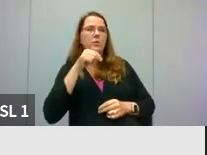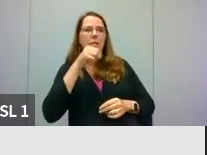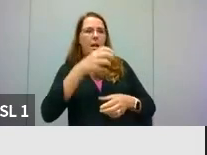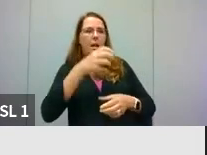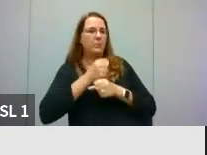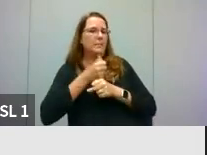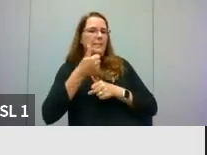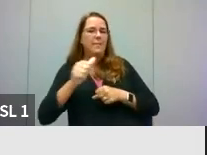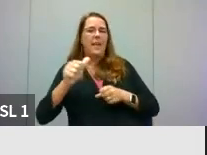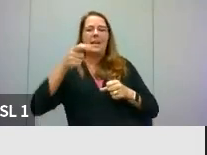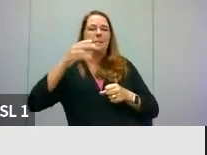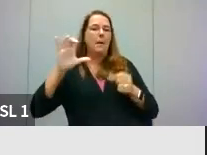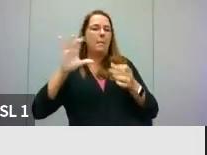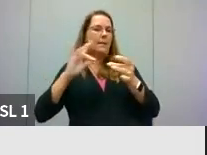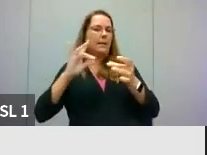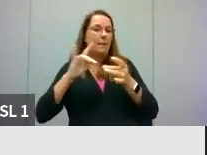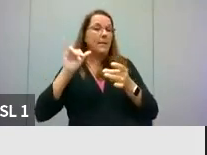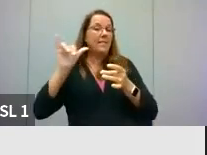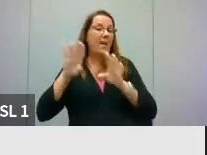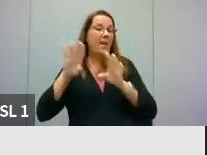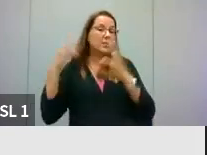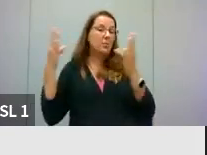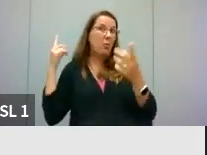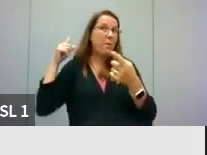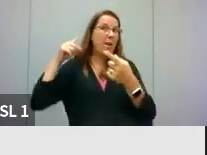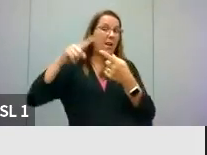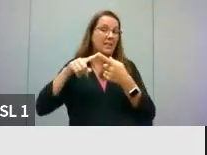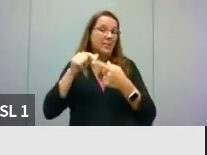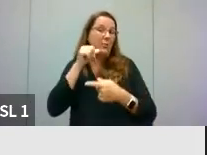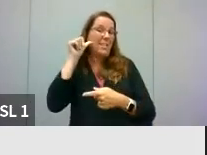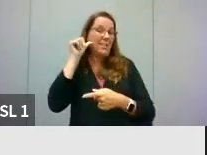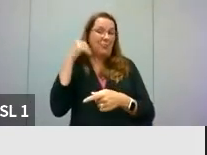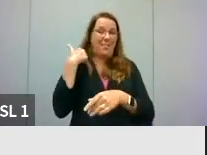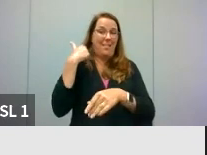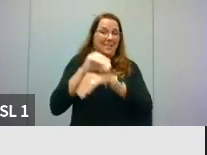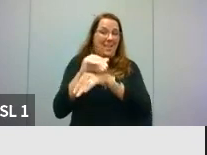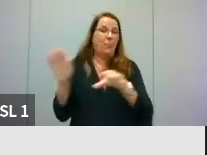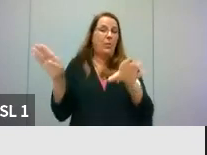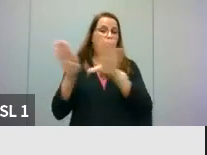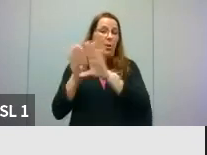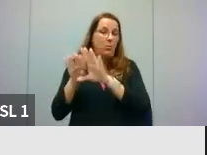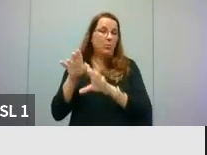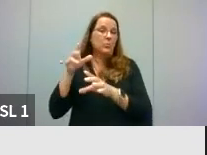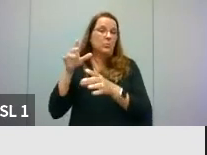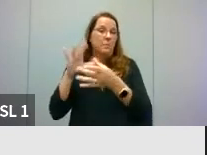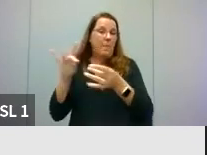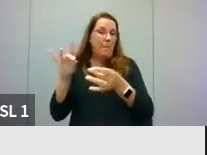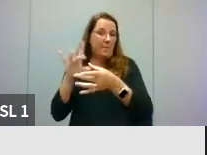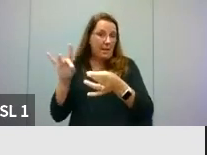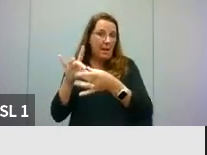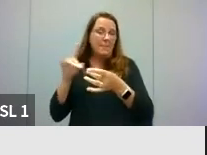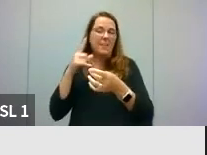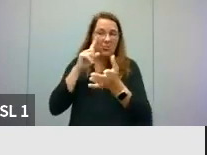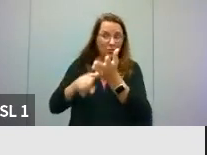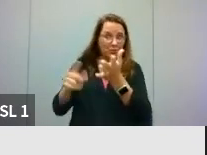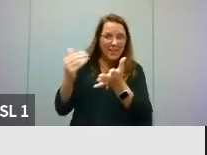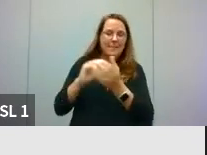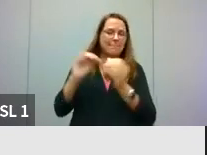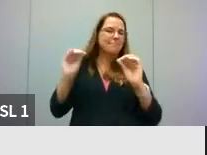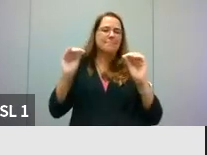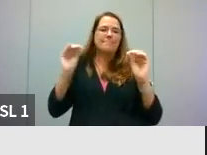public comment. That public comment was open until yesterday evening, and I just checked again, and I haven't